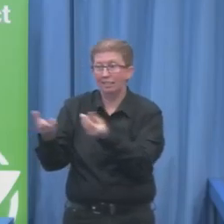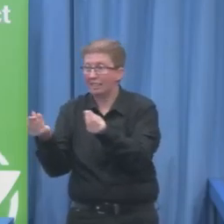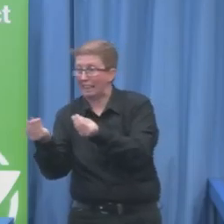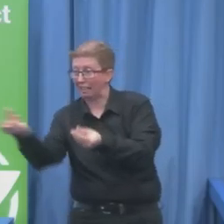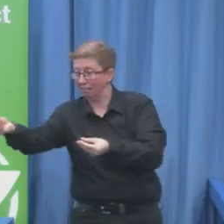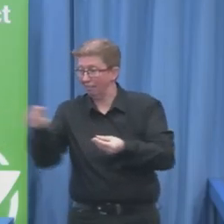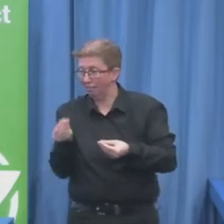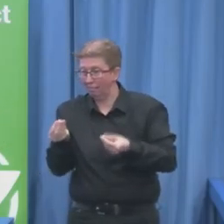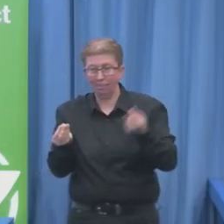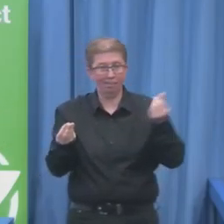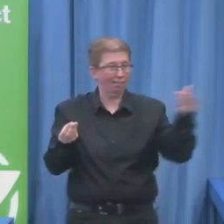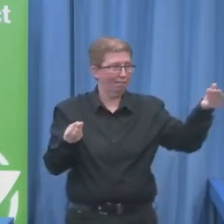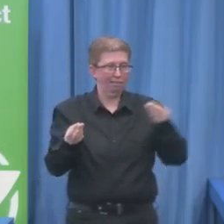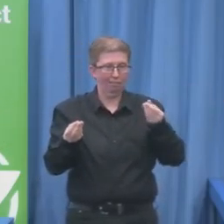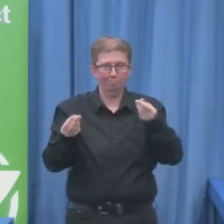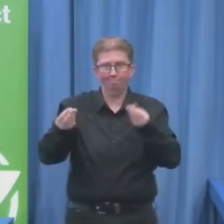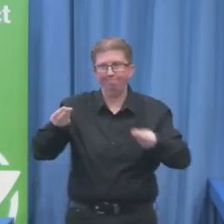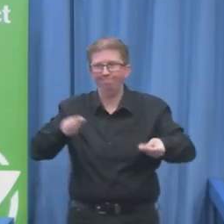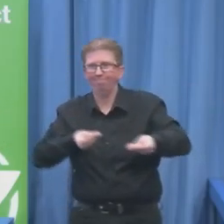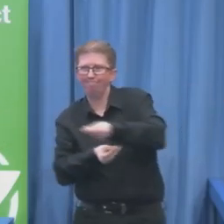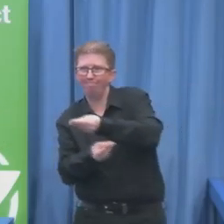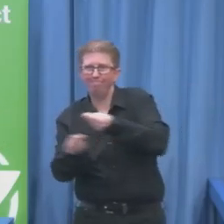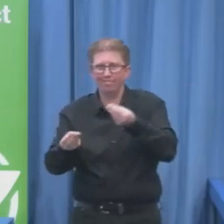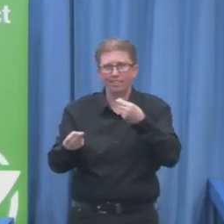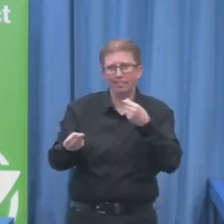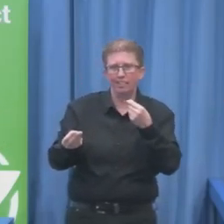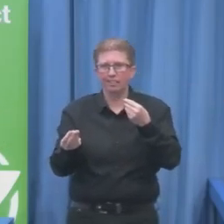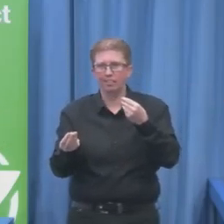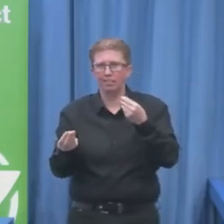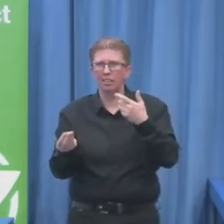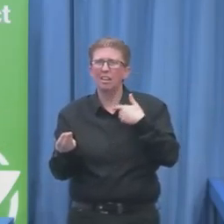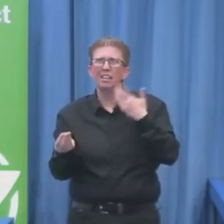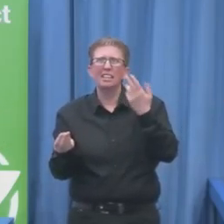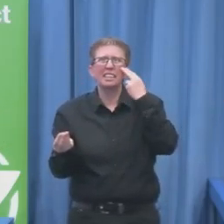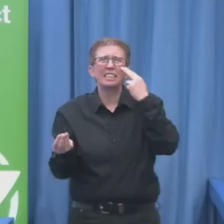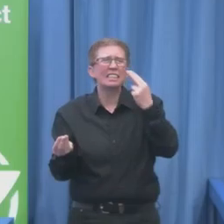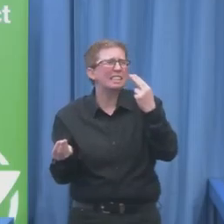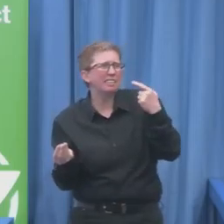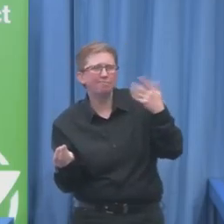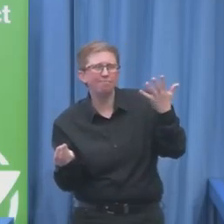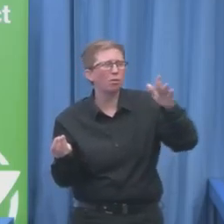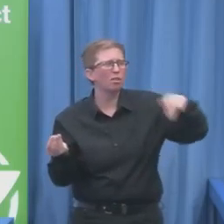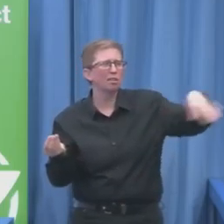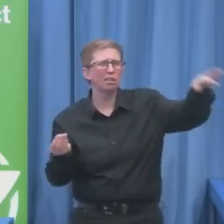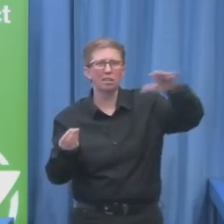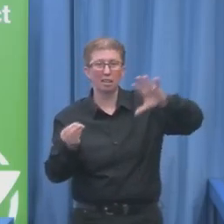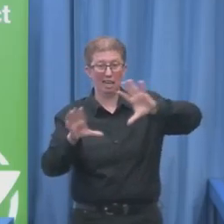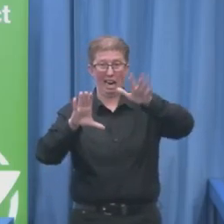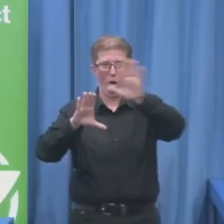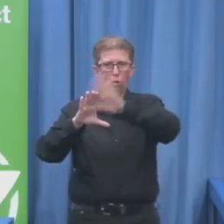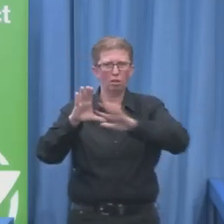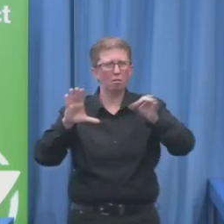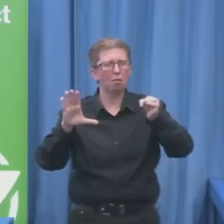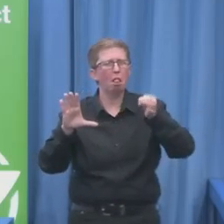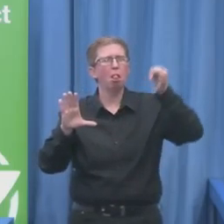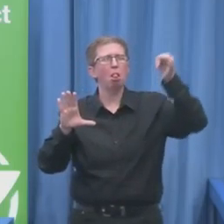in rural area, and they are fitting perfectly in the area we are developing these services.